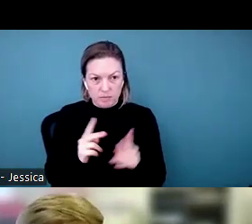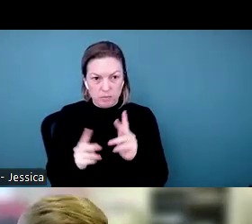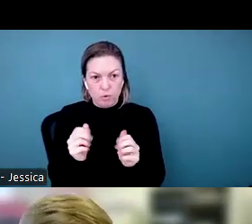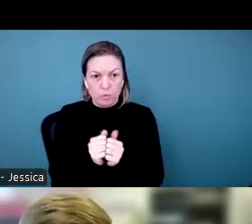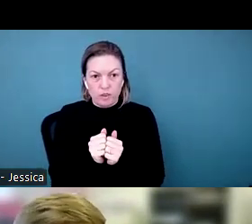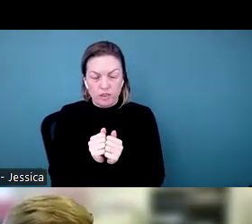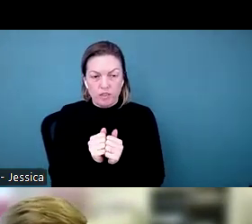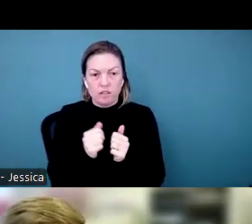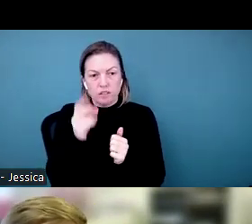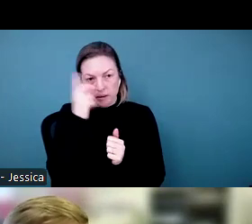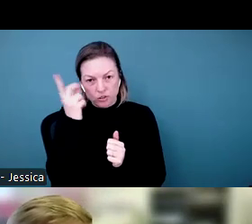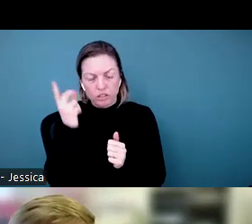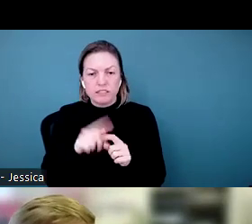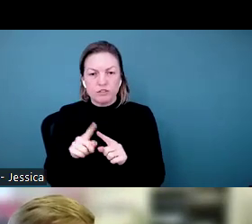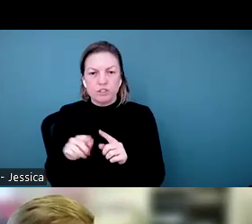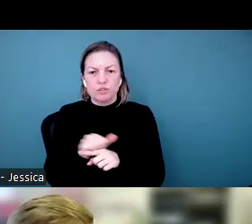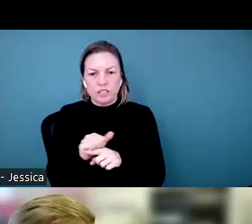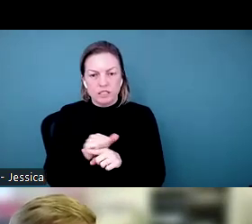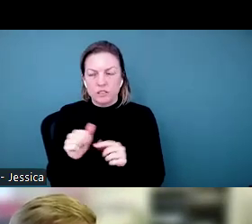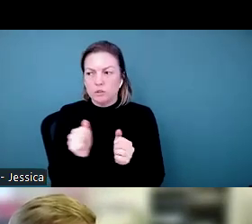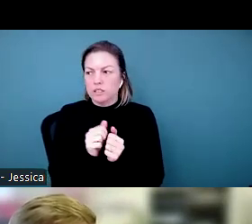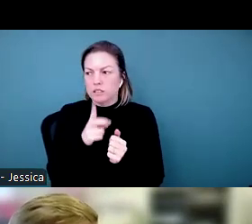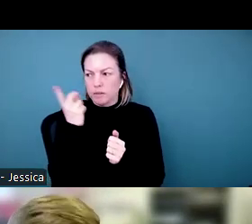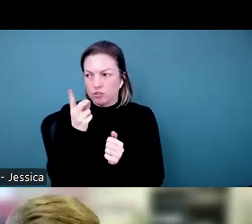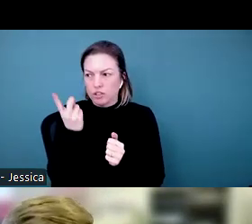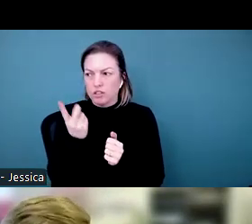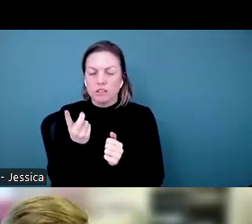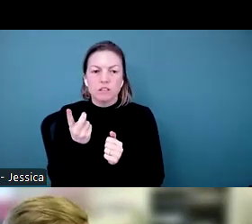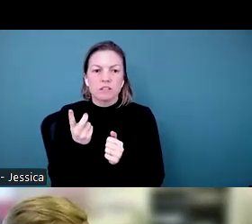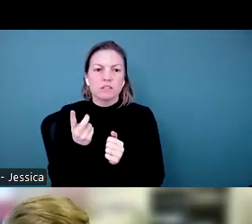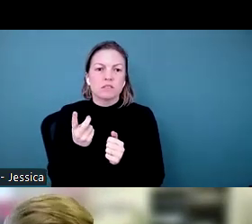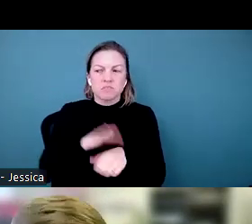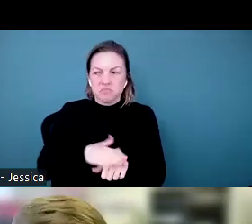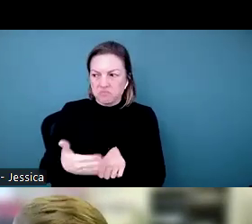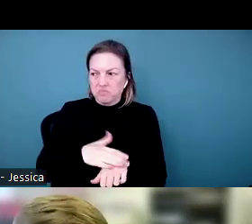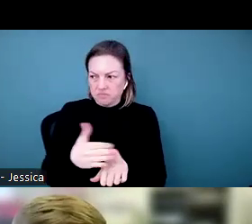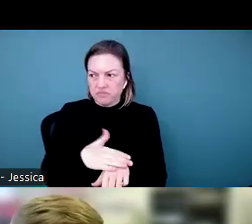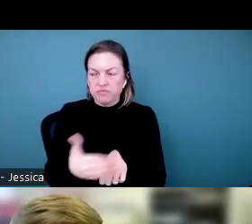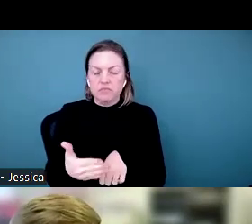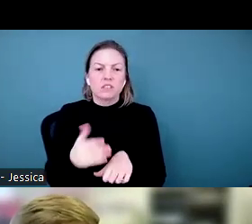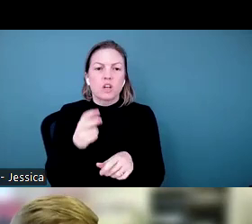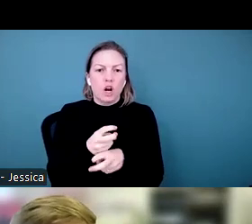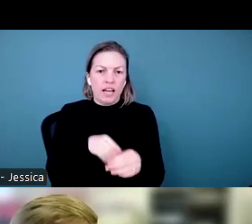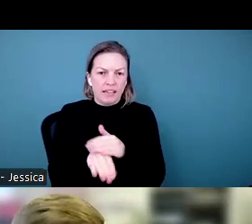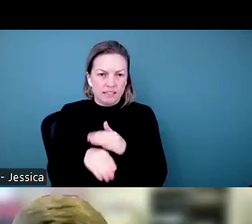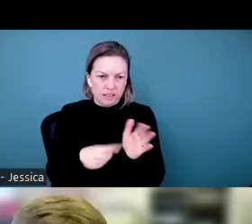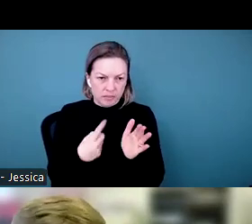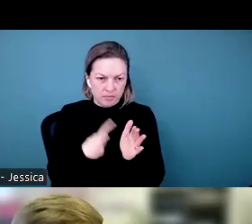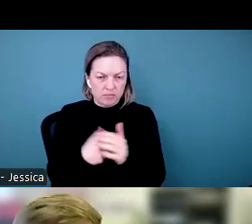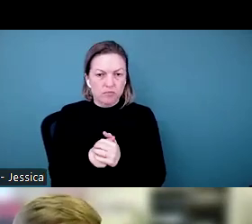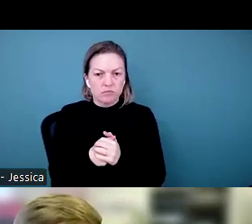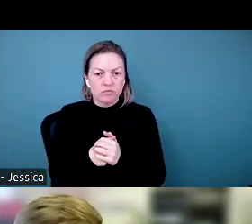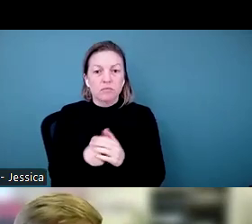various trainings on dementia that are intermittent and hard to access at times. But there is